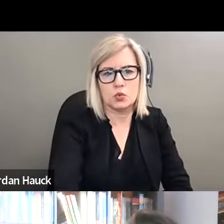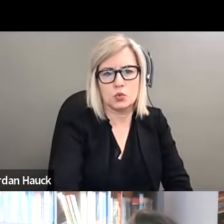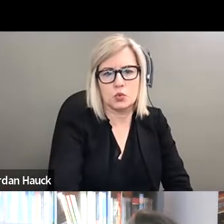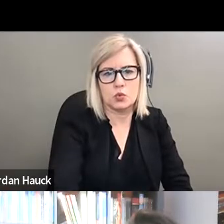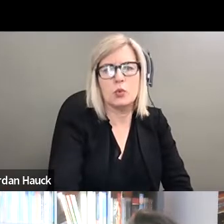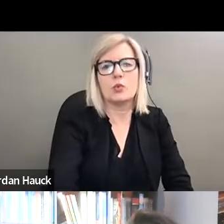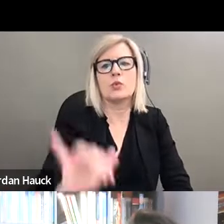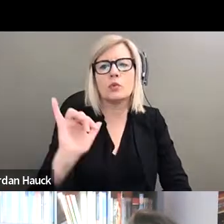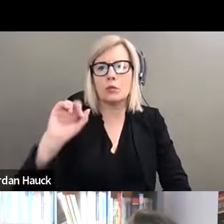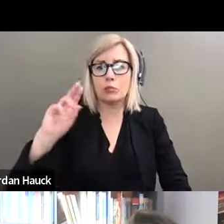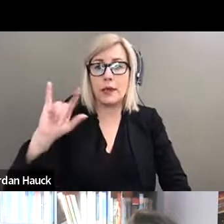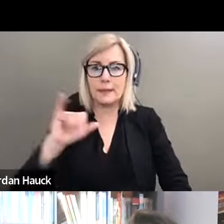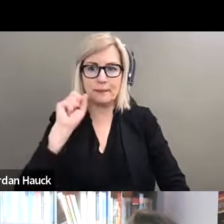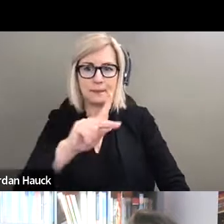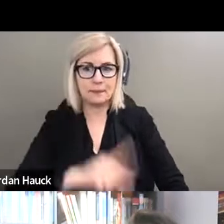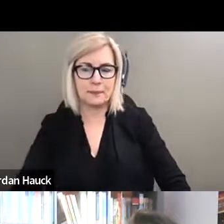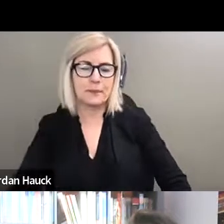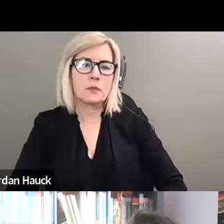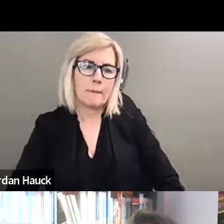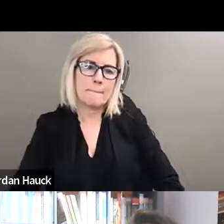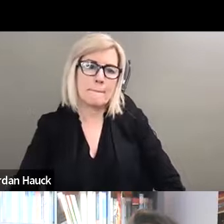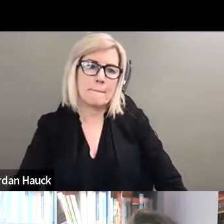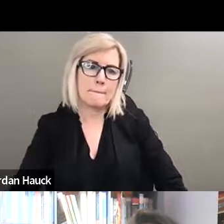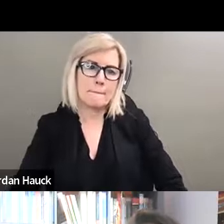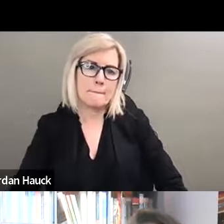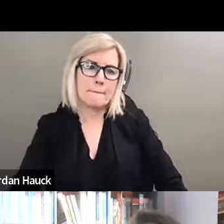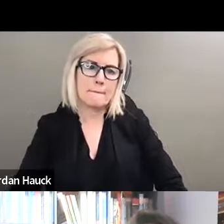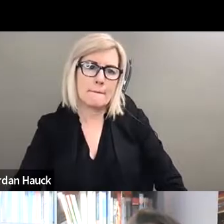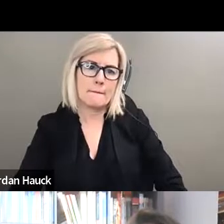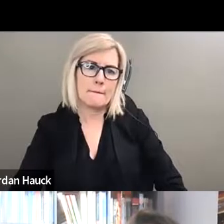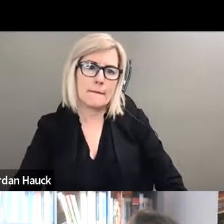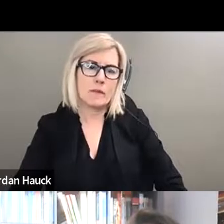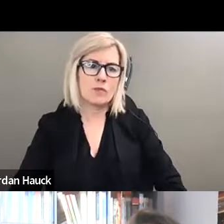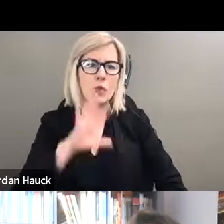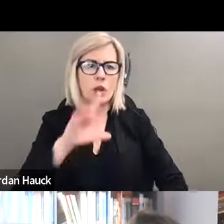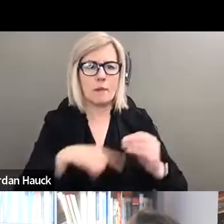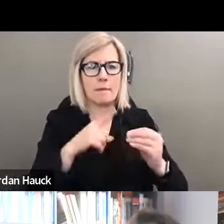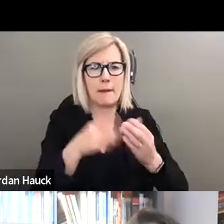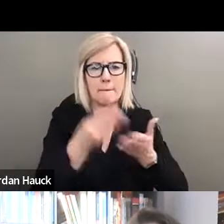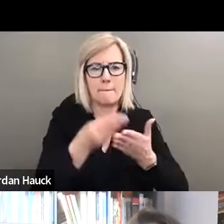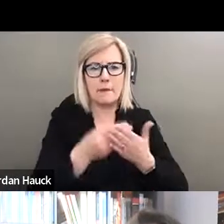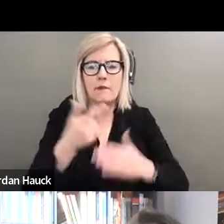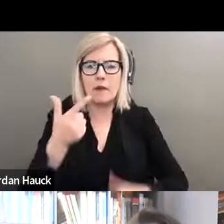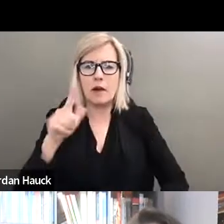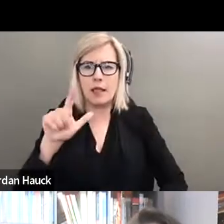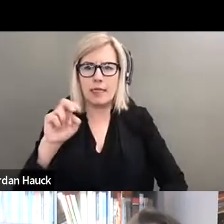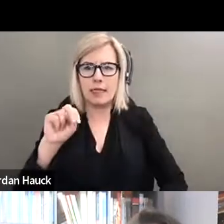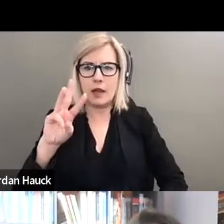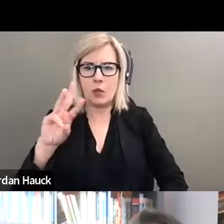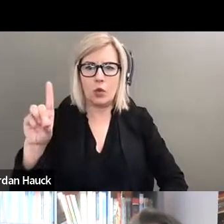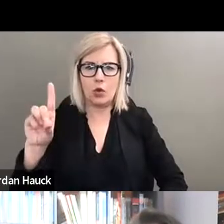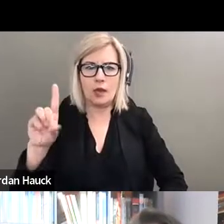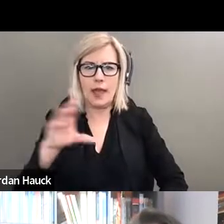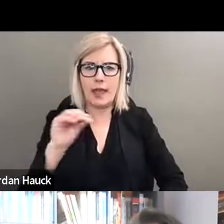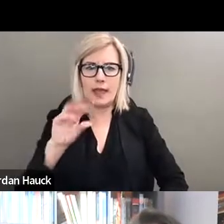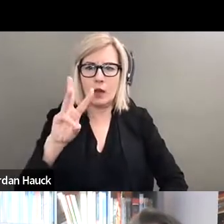Okay, so when you're talking about funds for Glenwood and Woodward, would